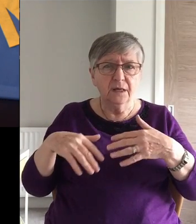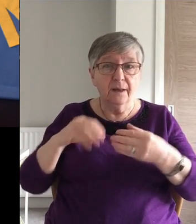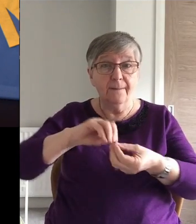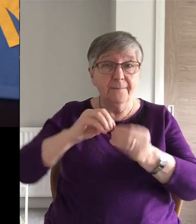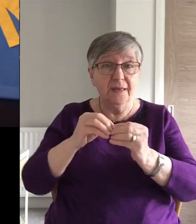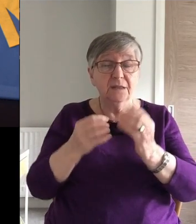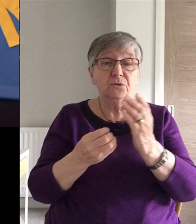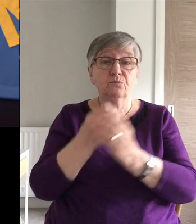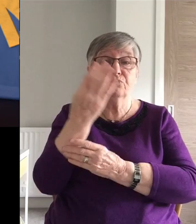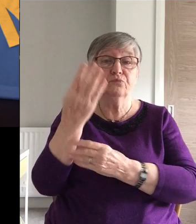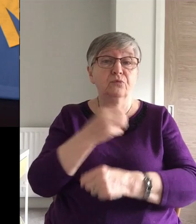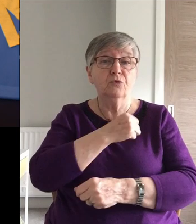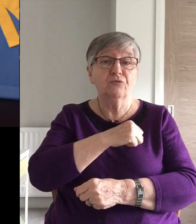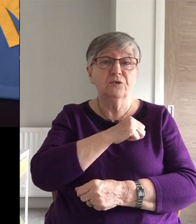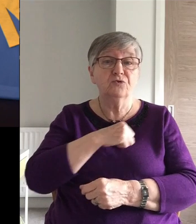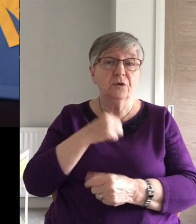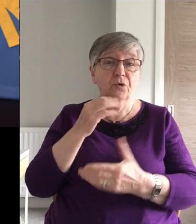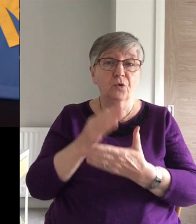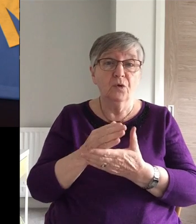Christian growth.